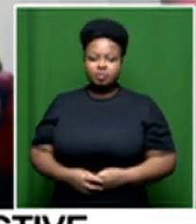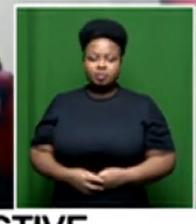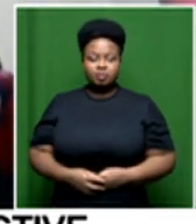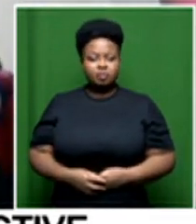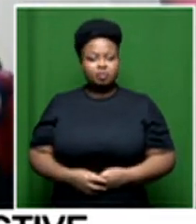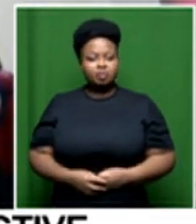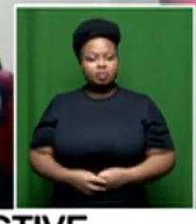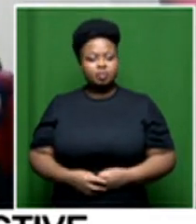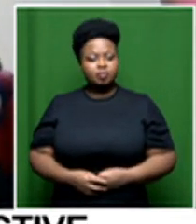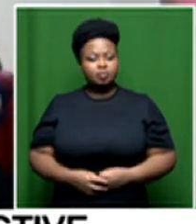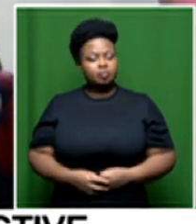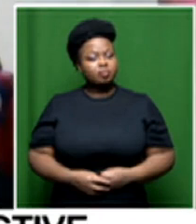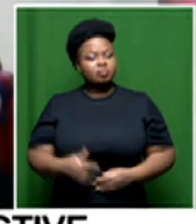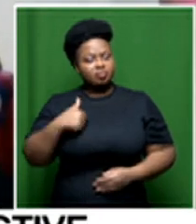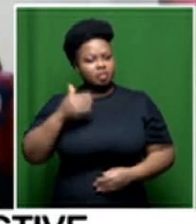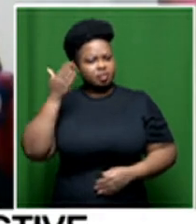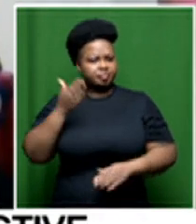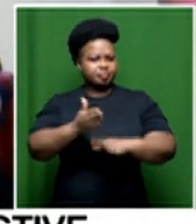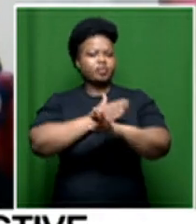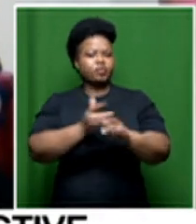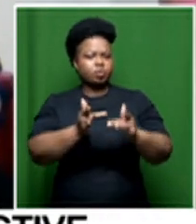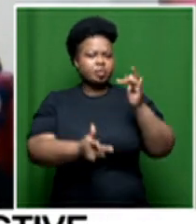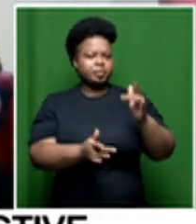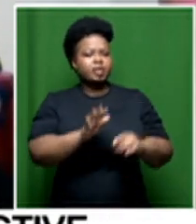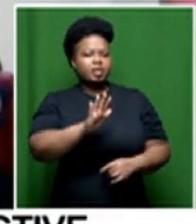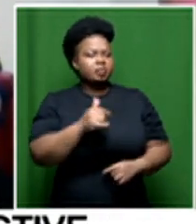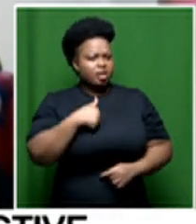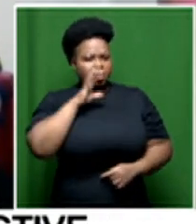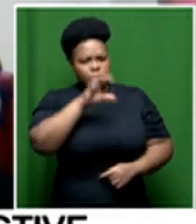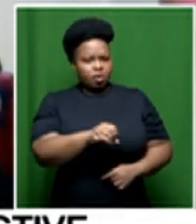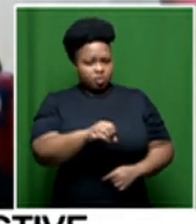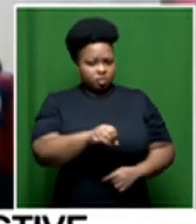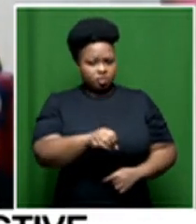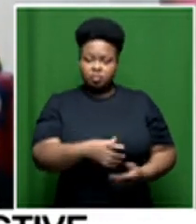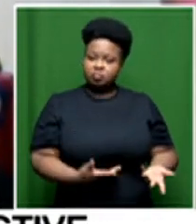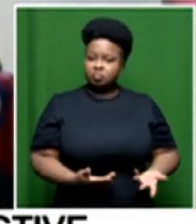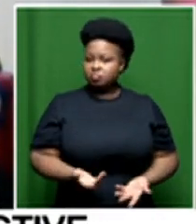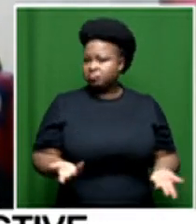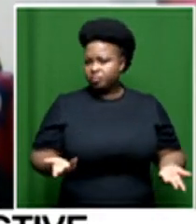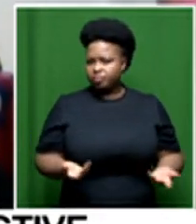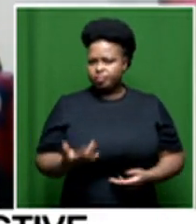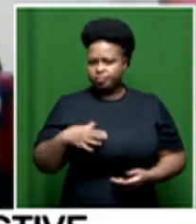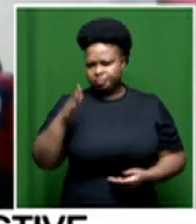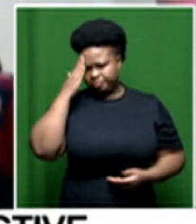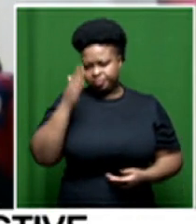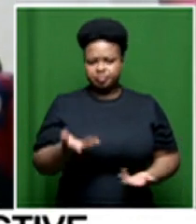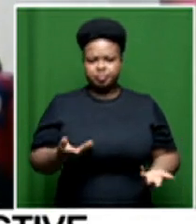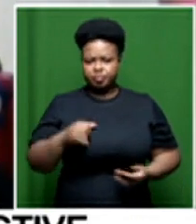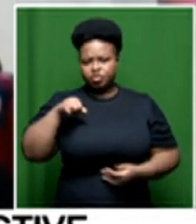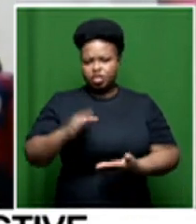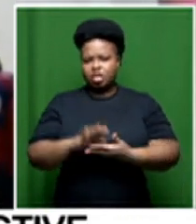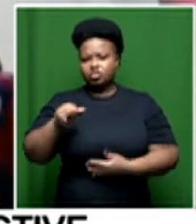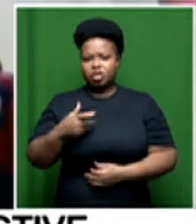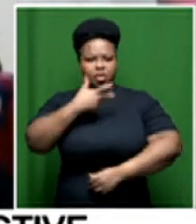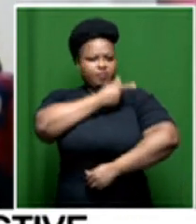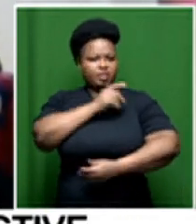Zola, so the question that I was asking you just before we got cut off was in terms of when the Johnson &